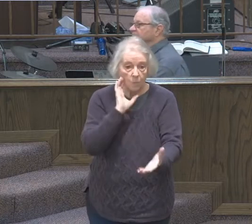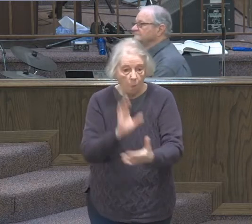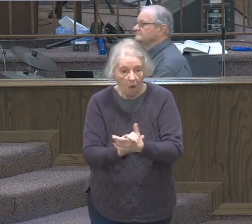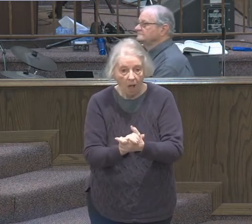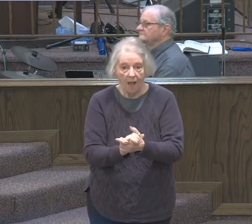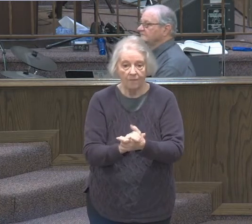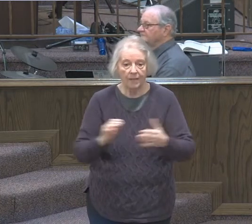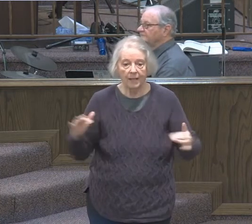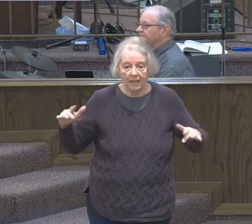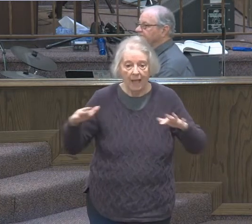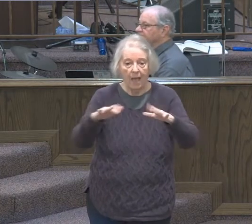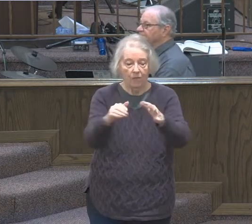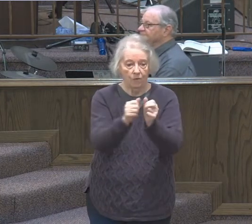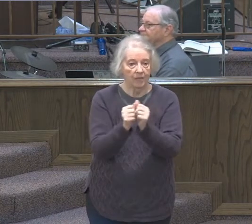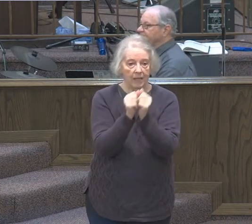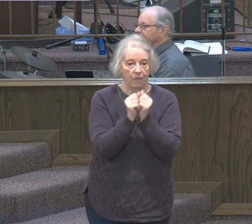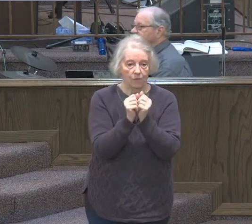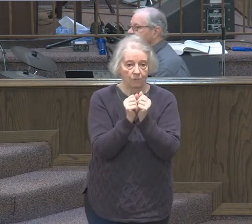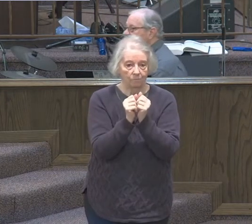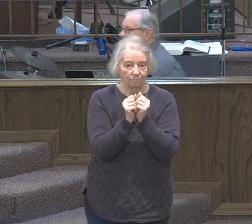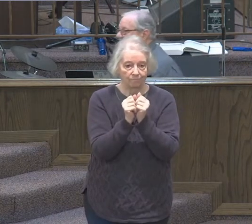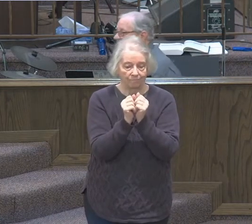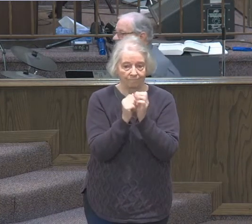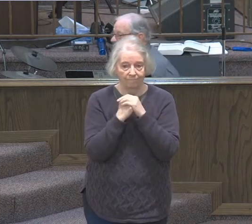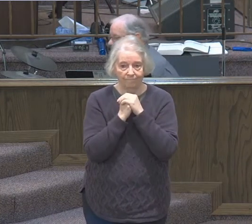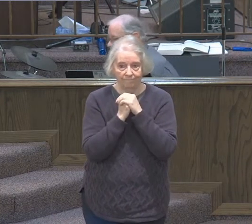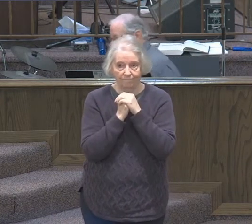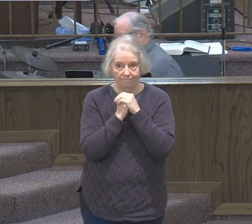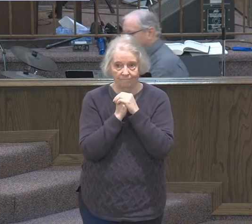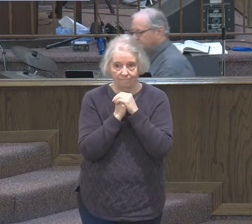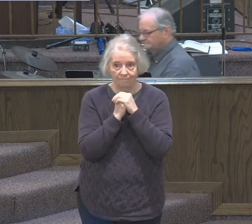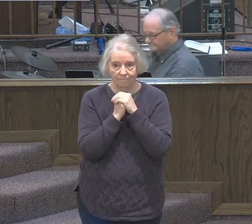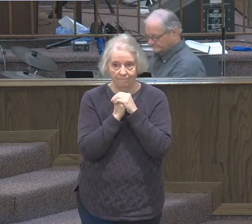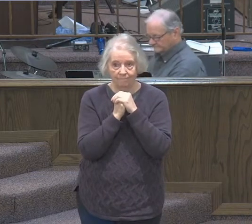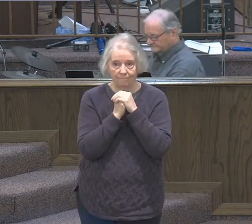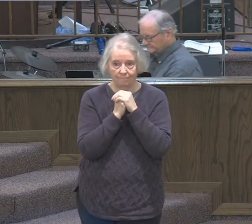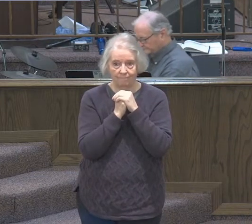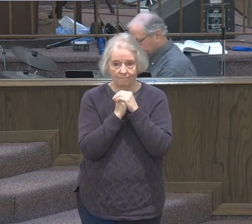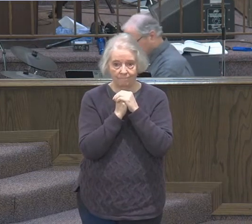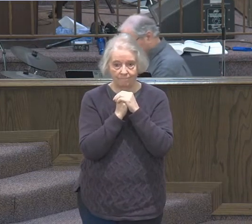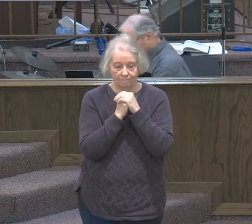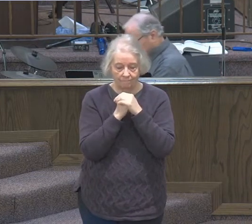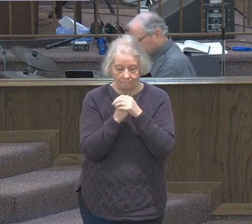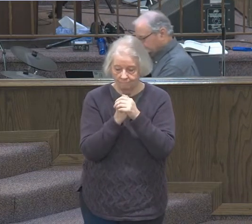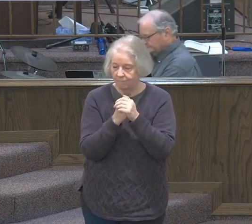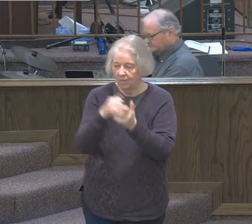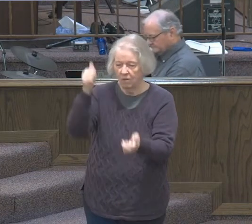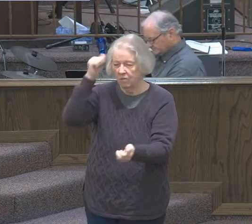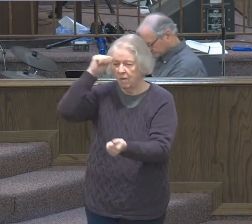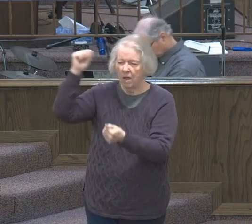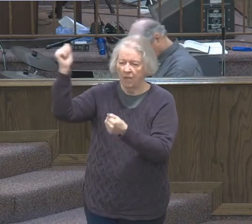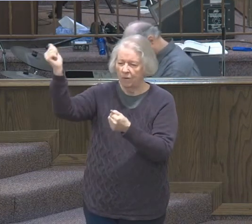gather together. Let's pray together to this great and mighty God whom we serve. God, our